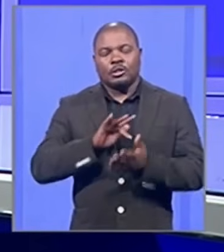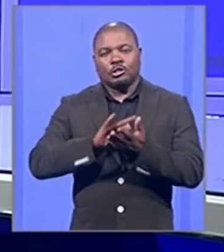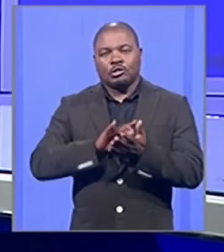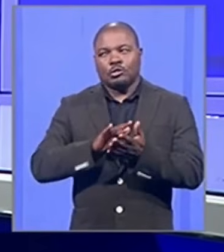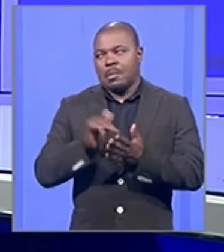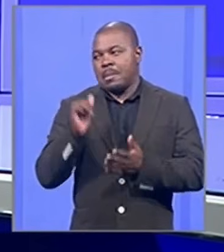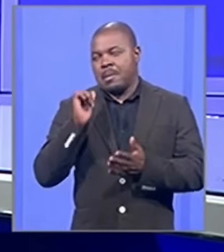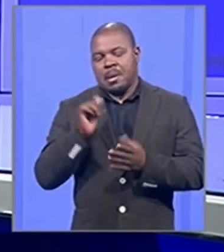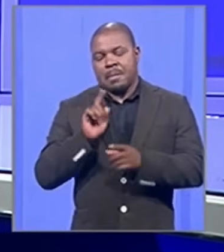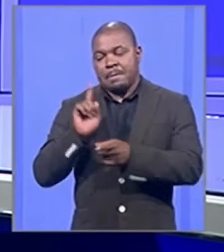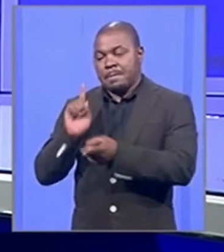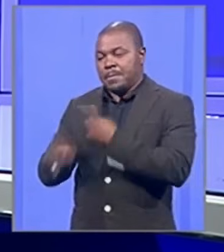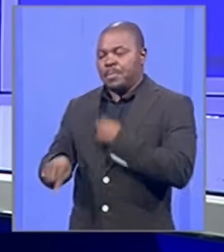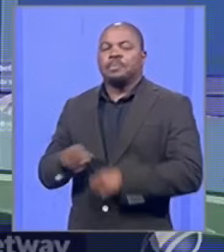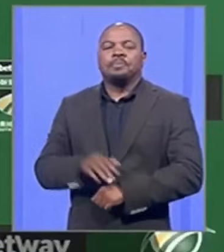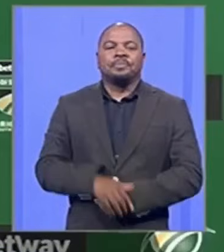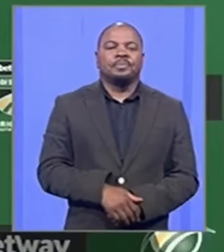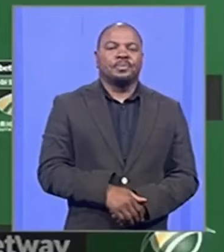Mabane.